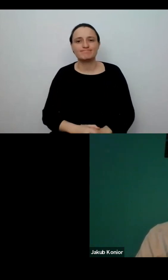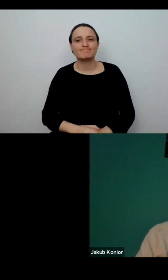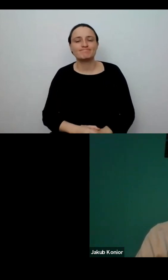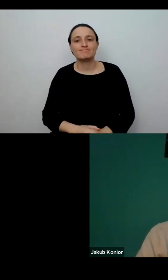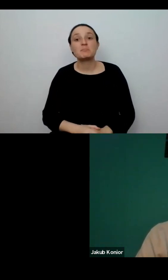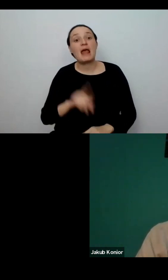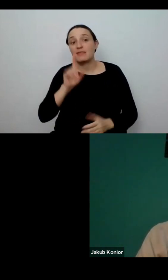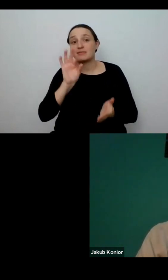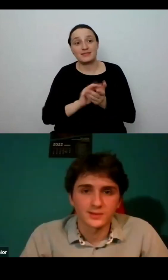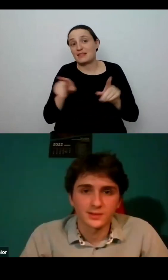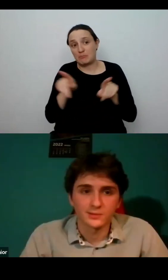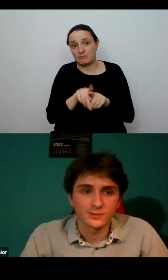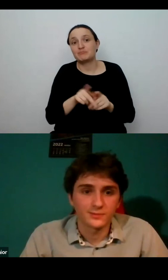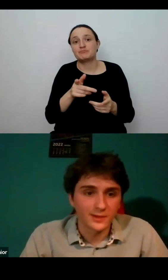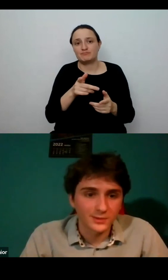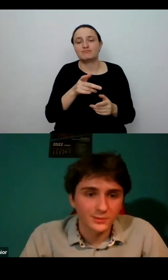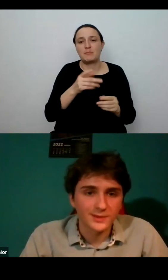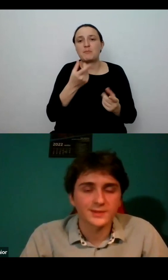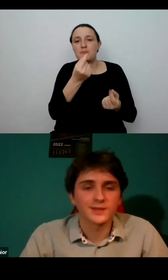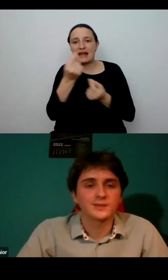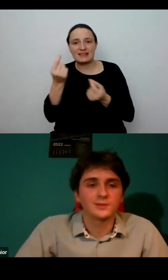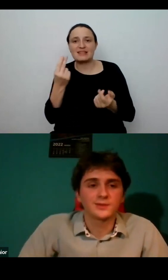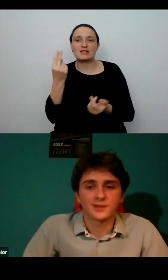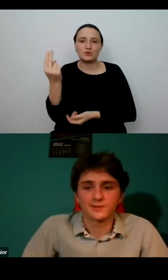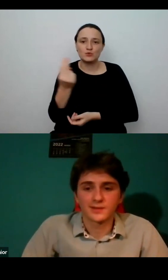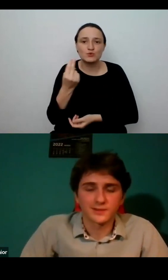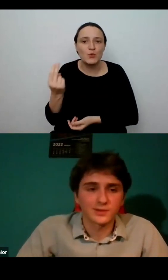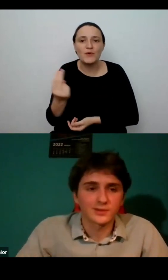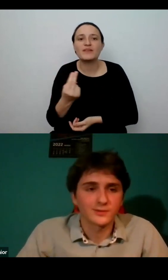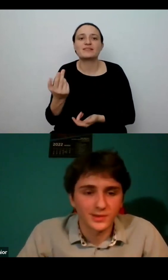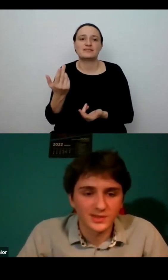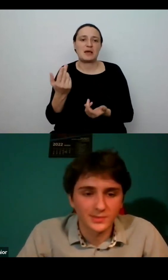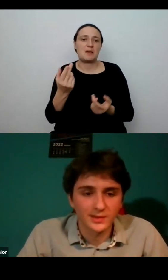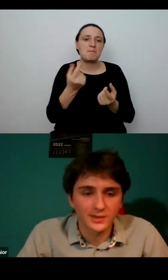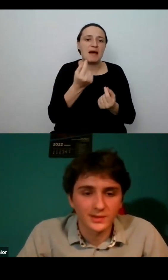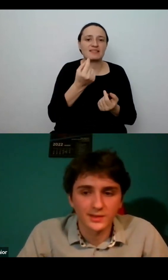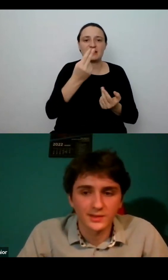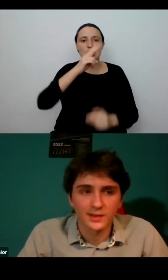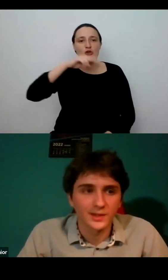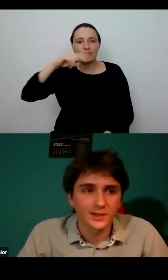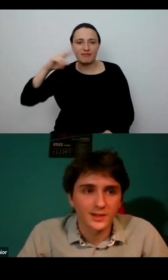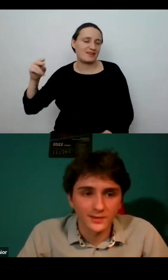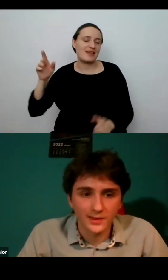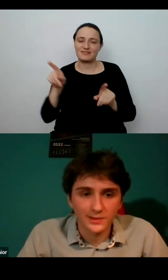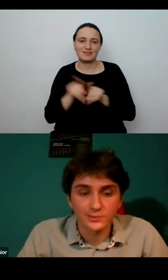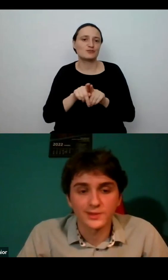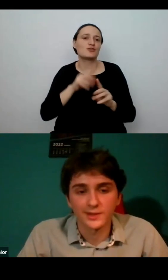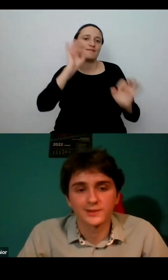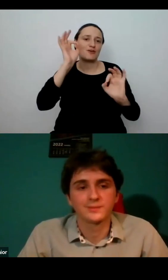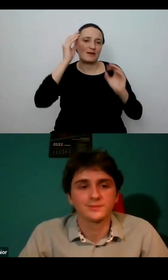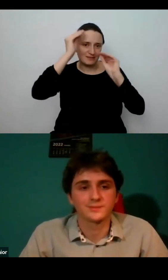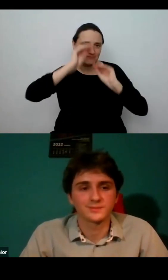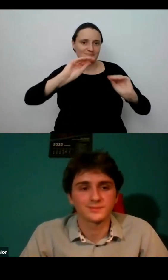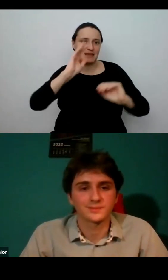Mirke. So thank you once again, Jurij Stare. Thanks everyone for participating and have a good